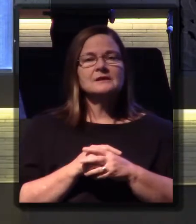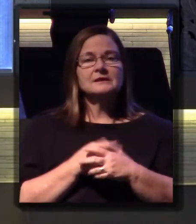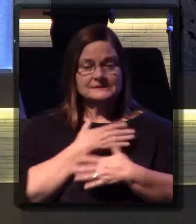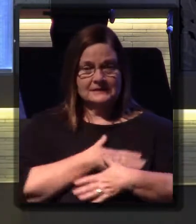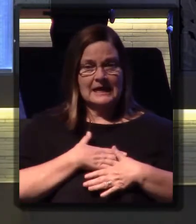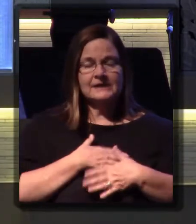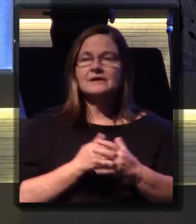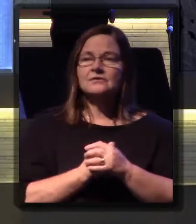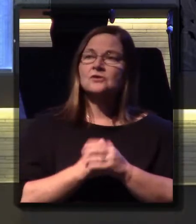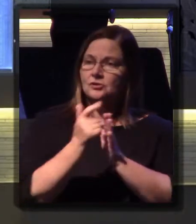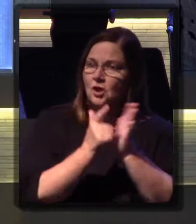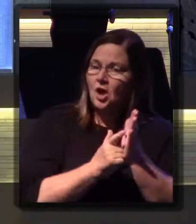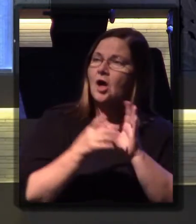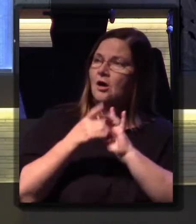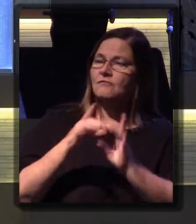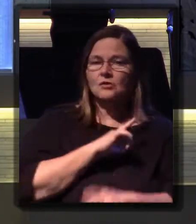intentionally delights in. But